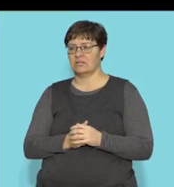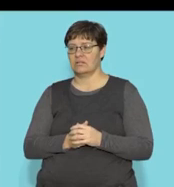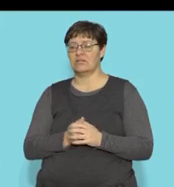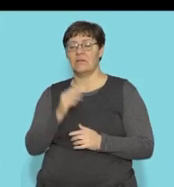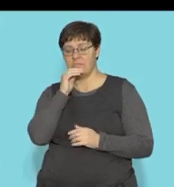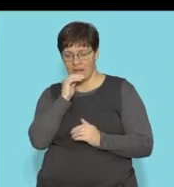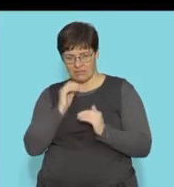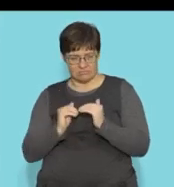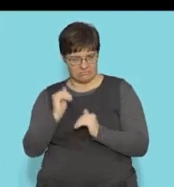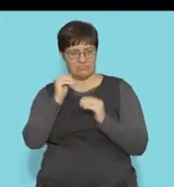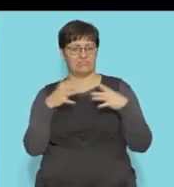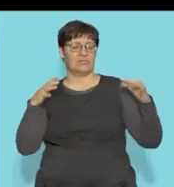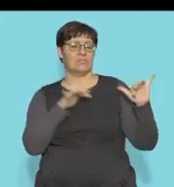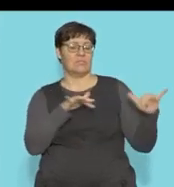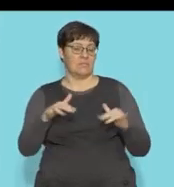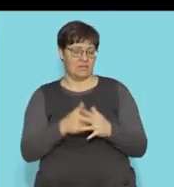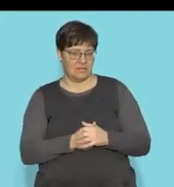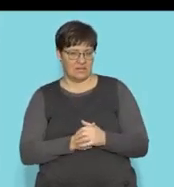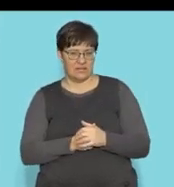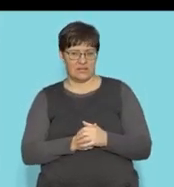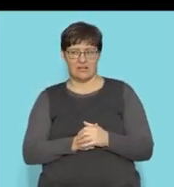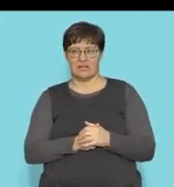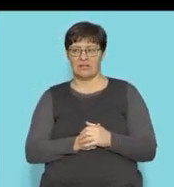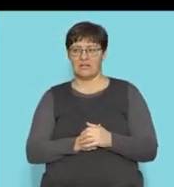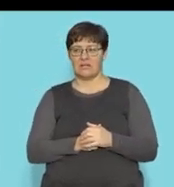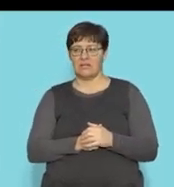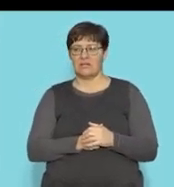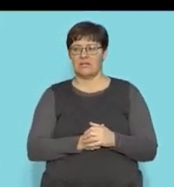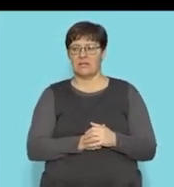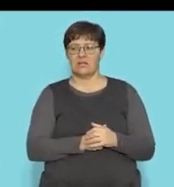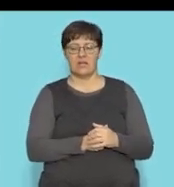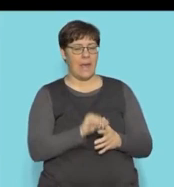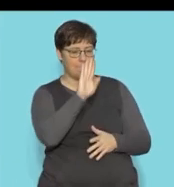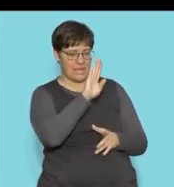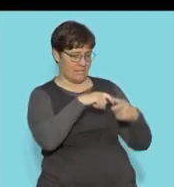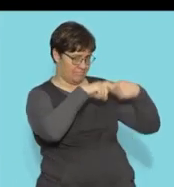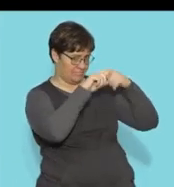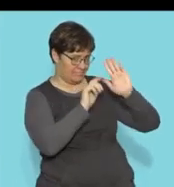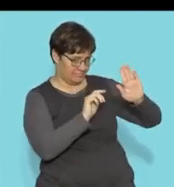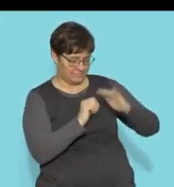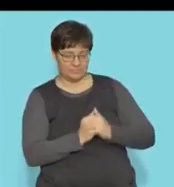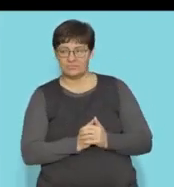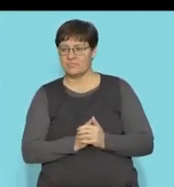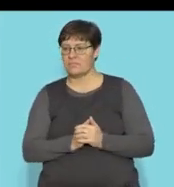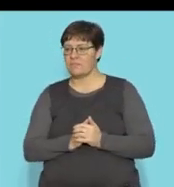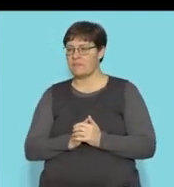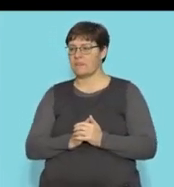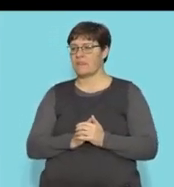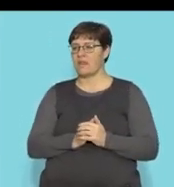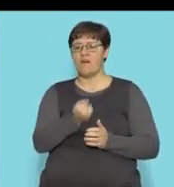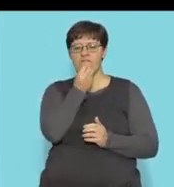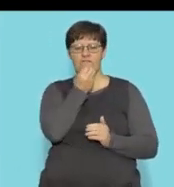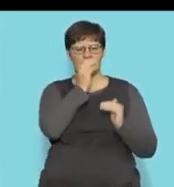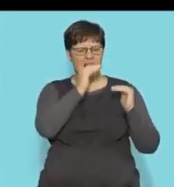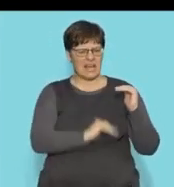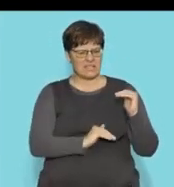decreasing, that is going to increase population size. So I'm not going to eliminate B at this point. A decrease